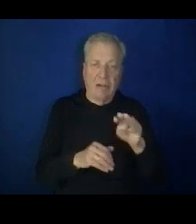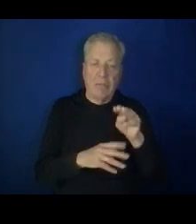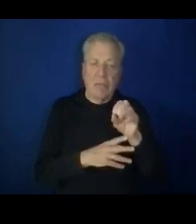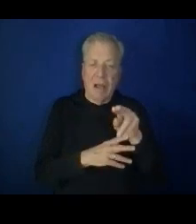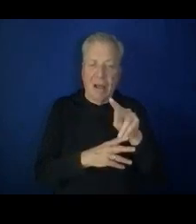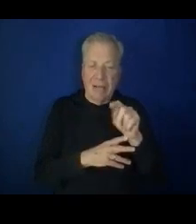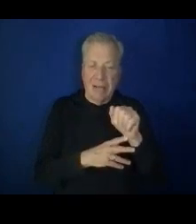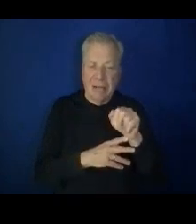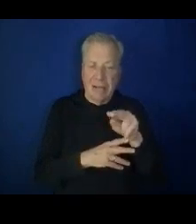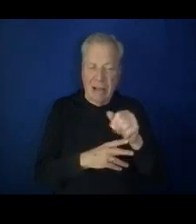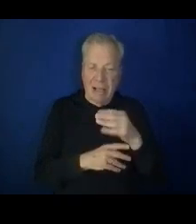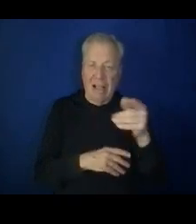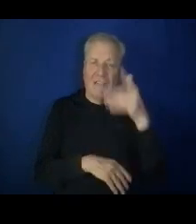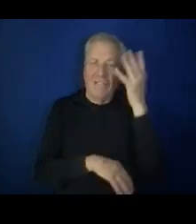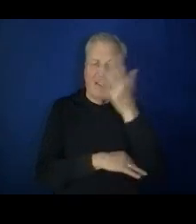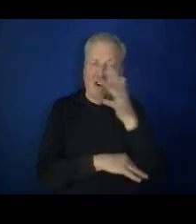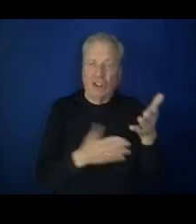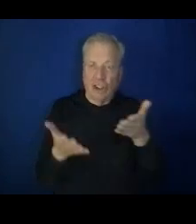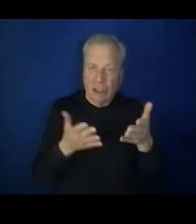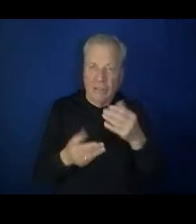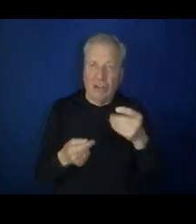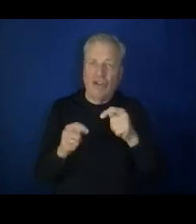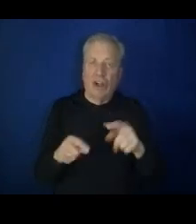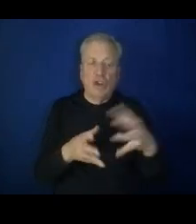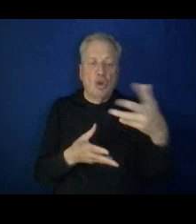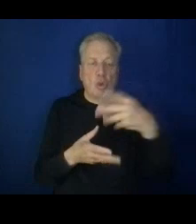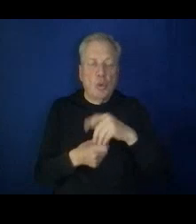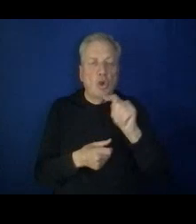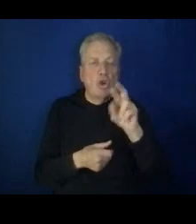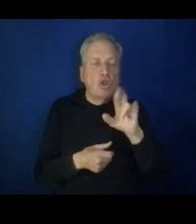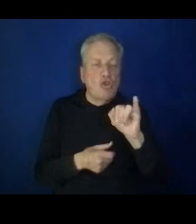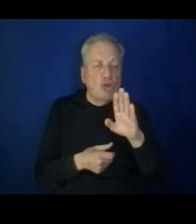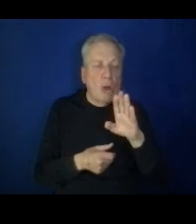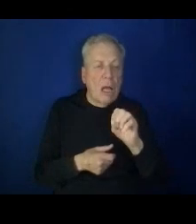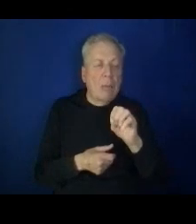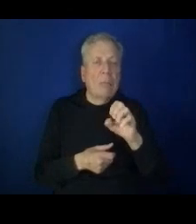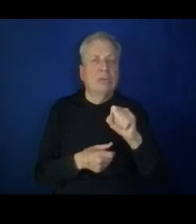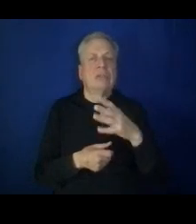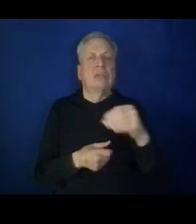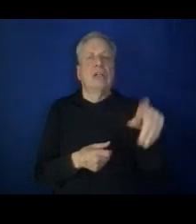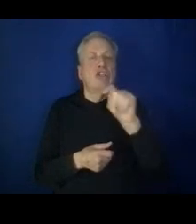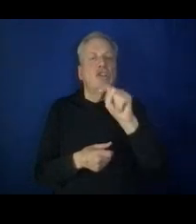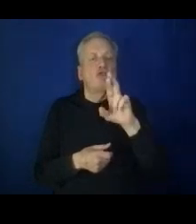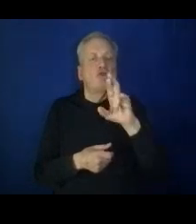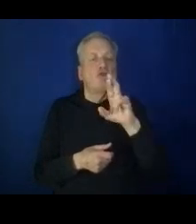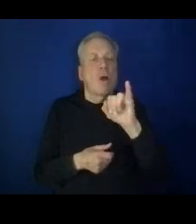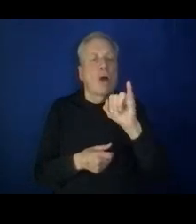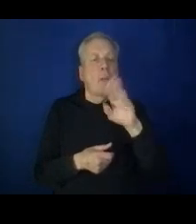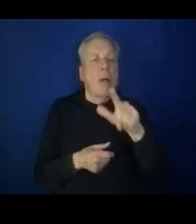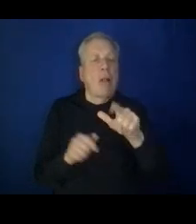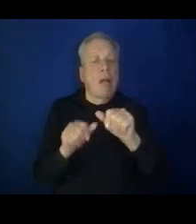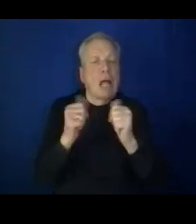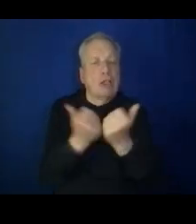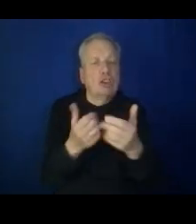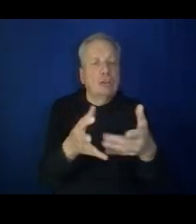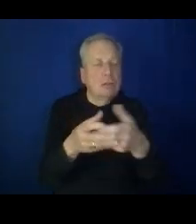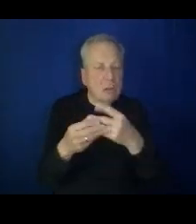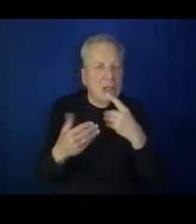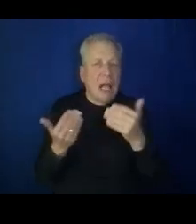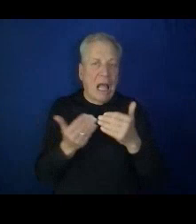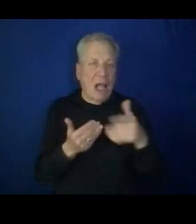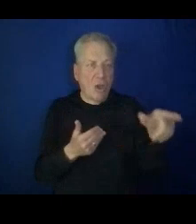Service. It expanded to include tribes and tribal agencies over time to figure out, how do we manage bison when they exit